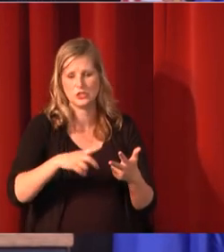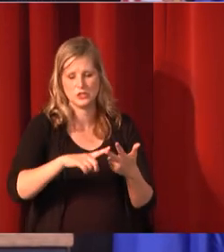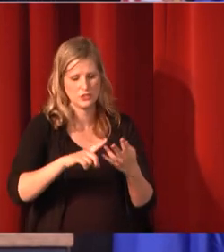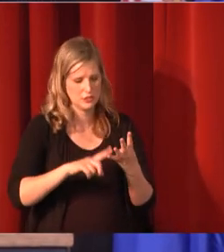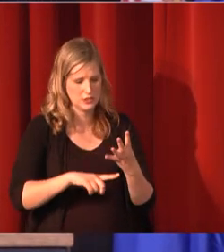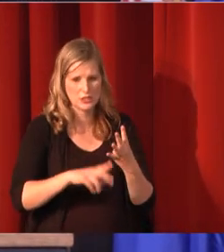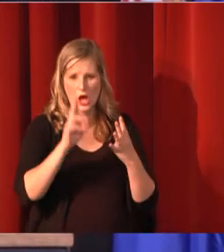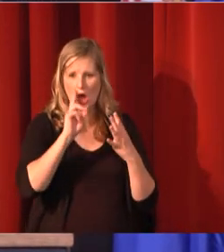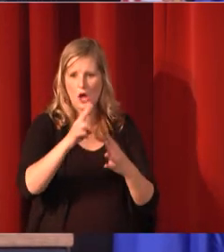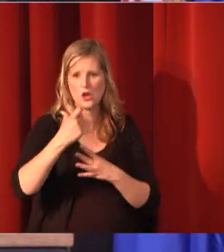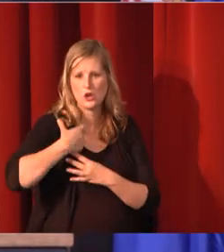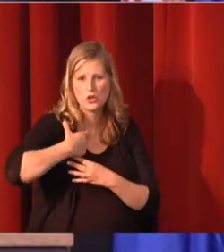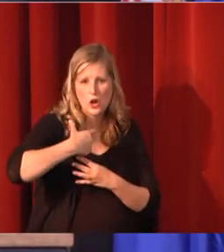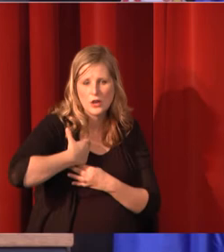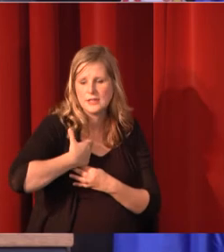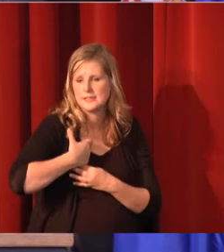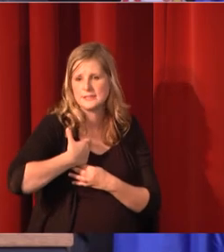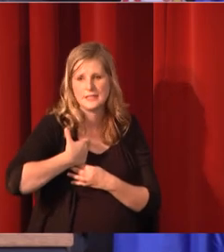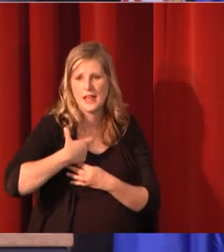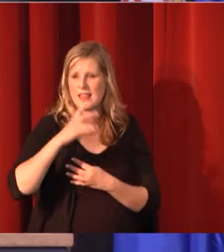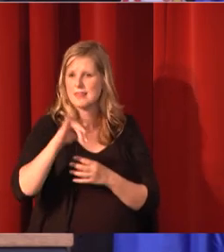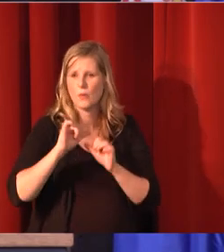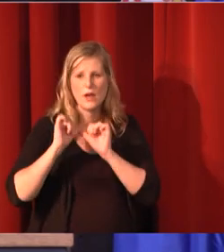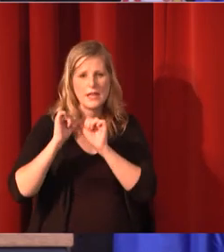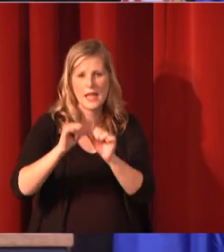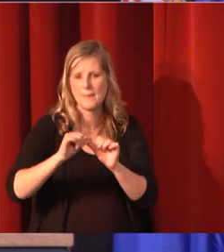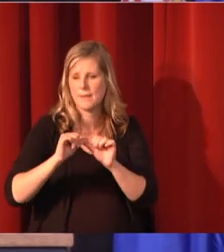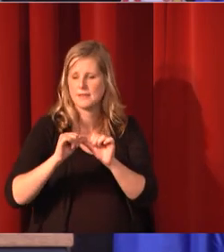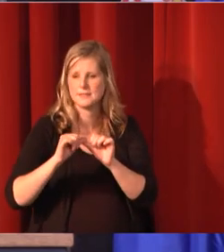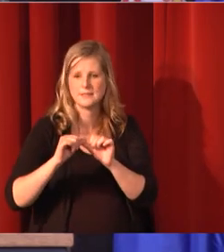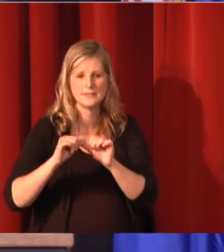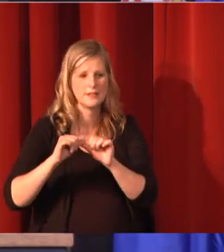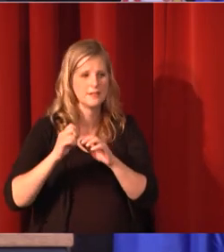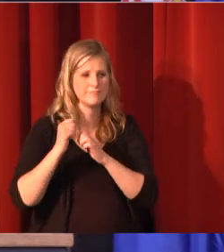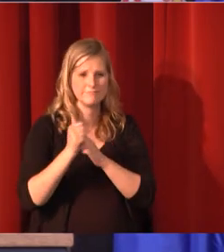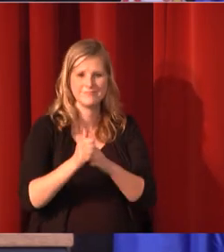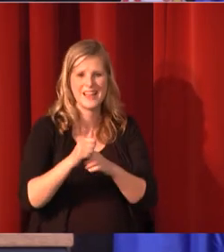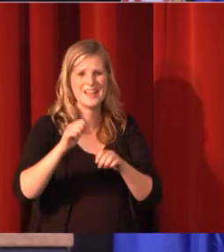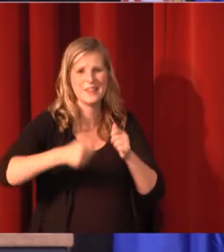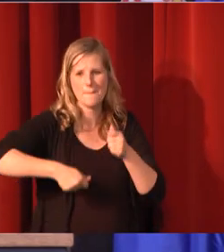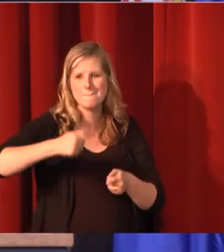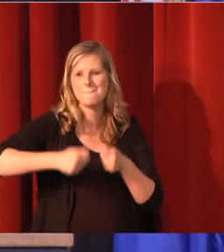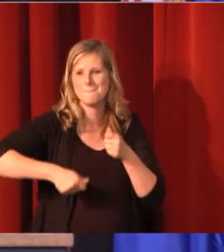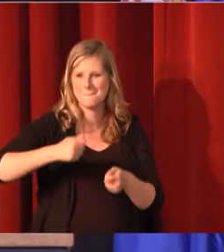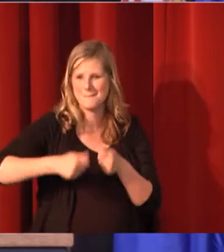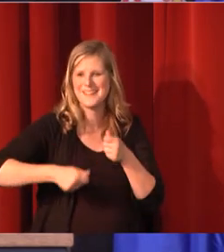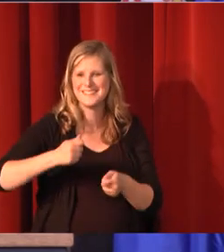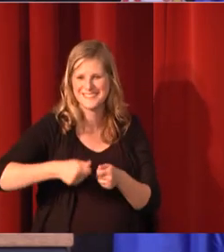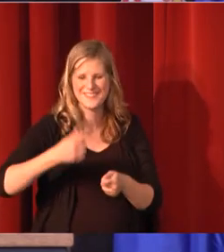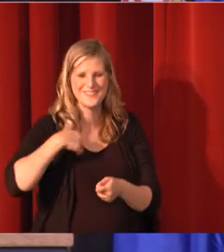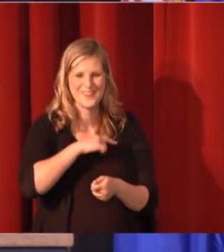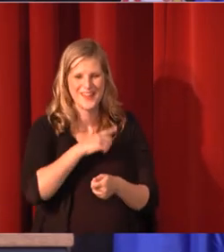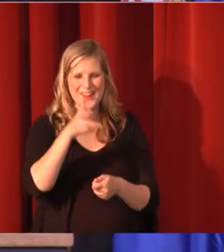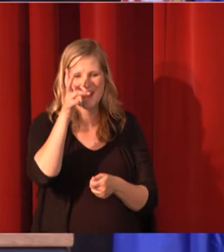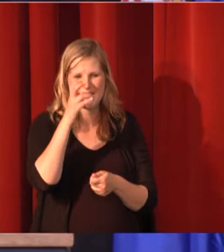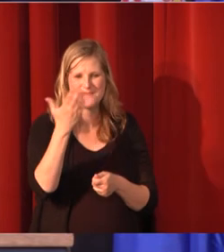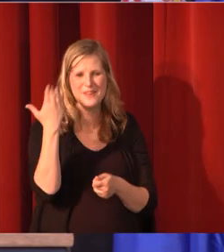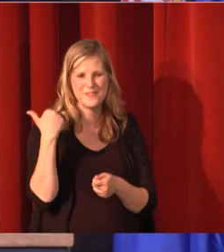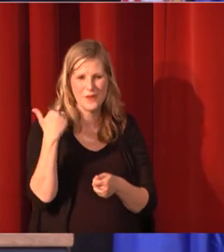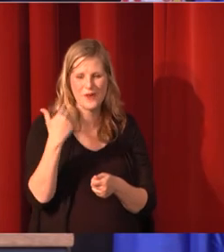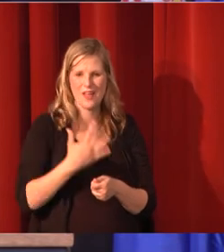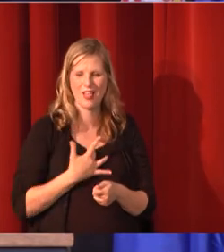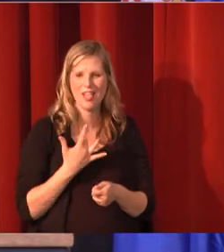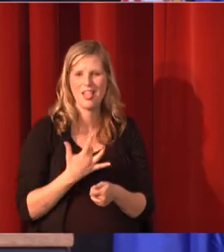2gj Mickey Brees who will keep us moving to the beat during our summer later this morning we got out the car and